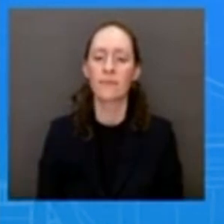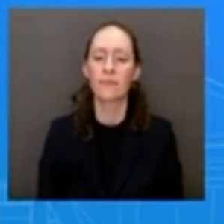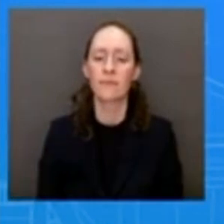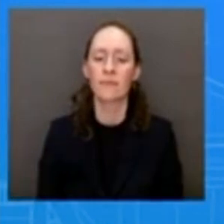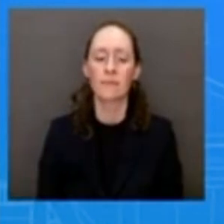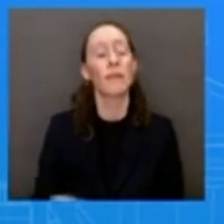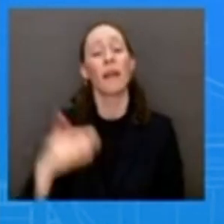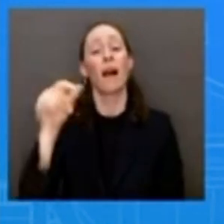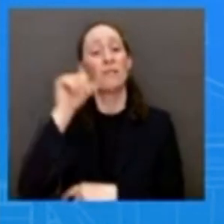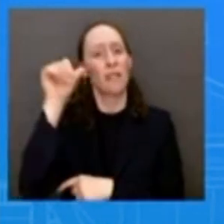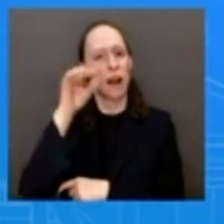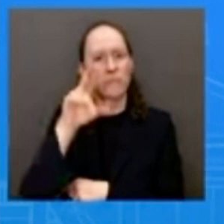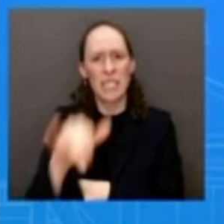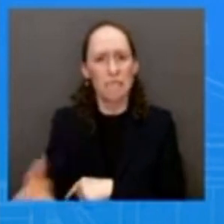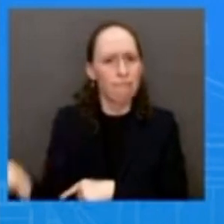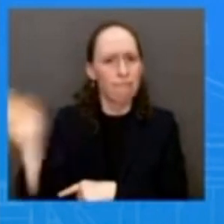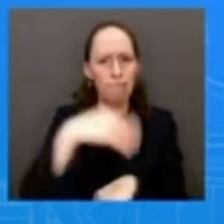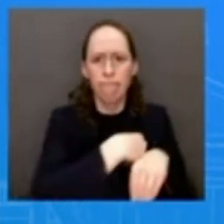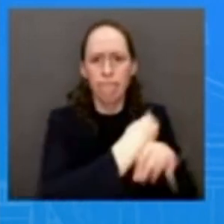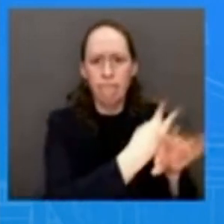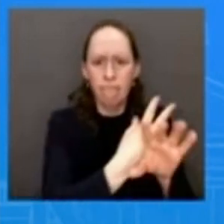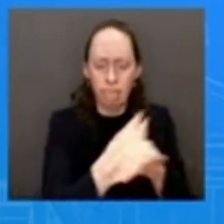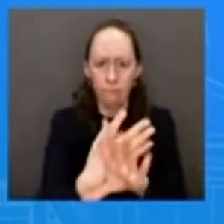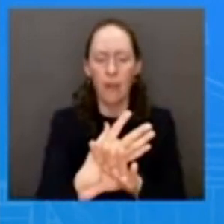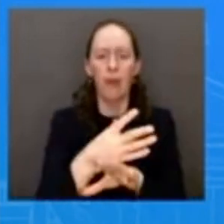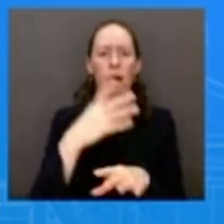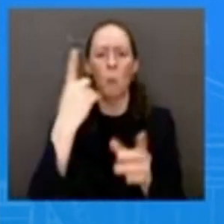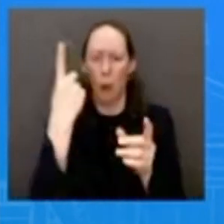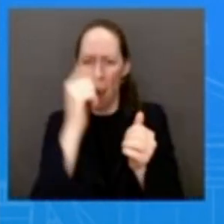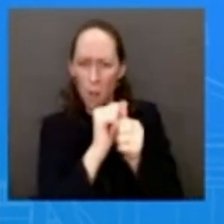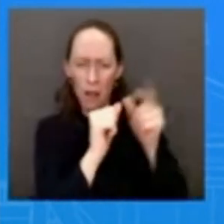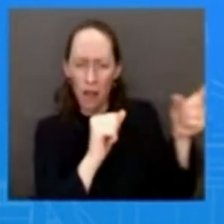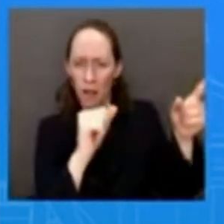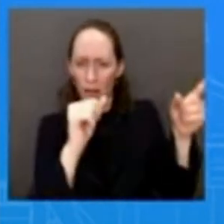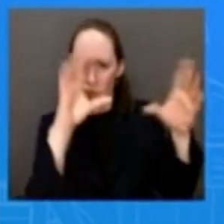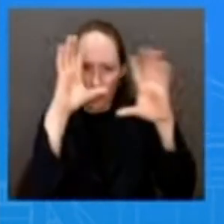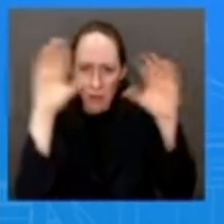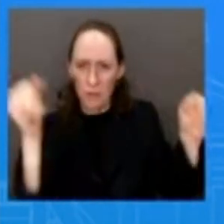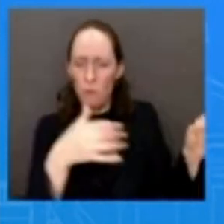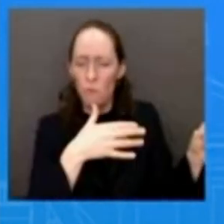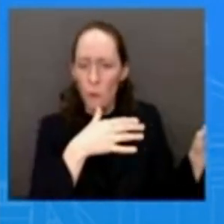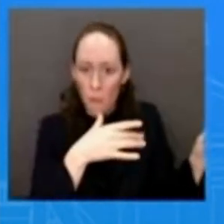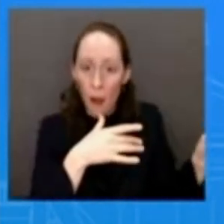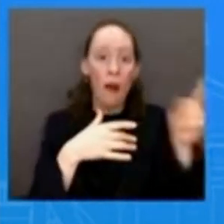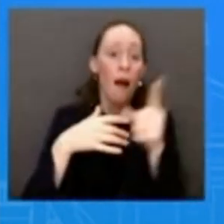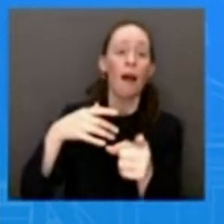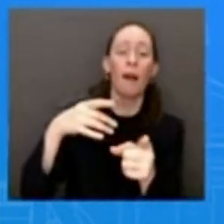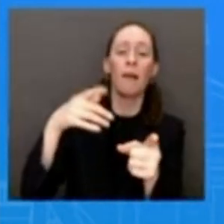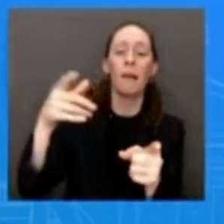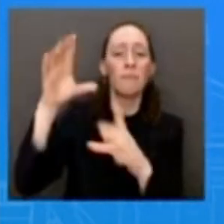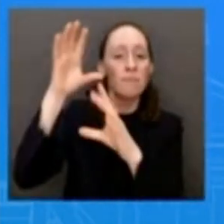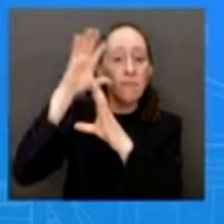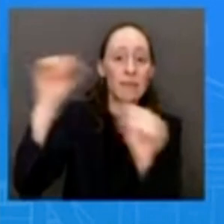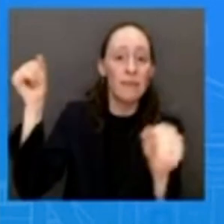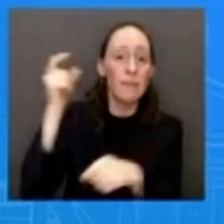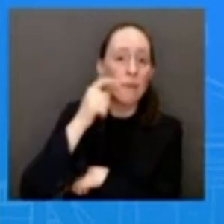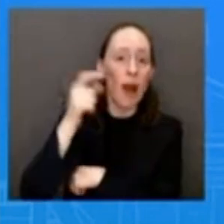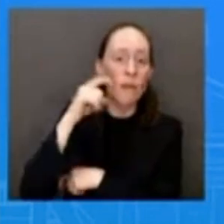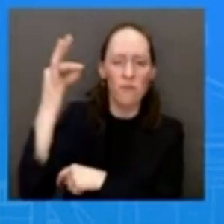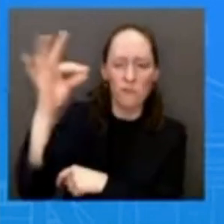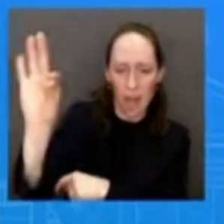Oman and also with President Macron. We read those two calls out, and so the president is always working, always making sure